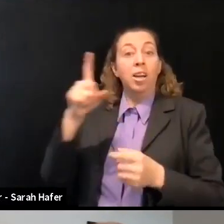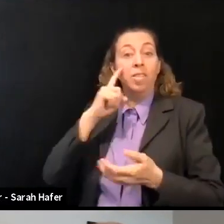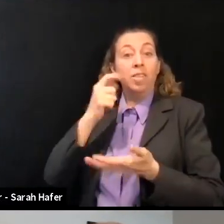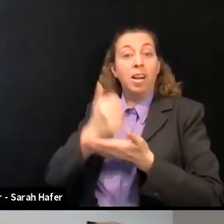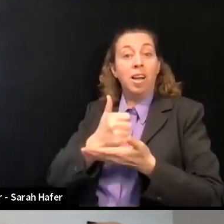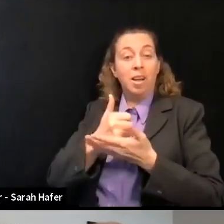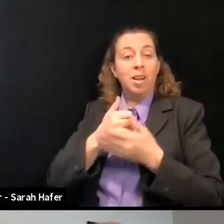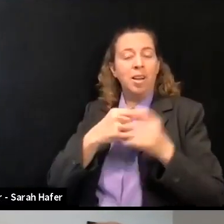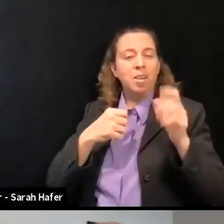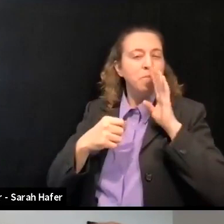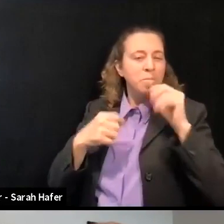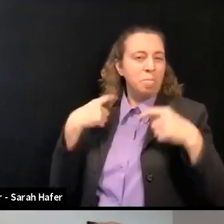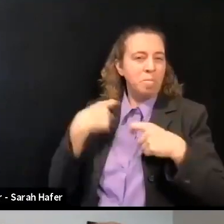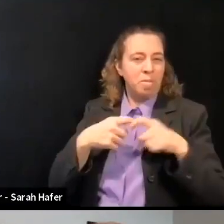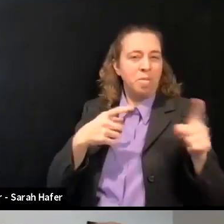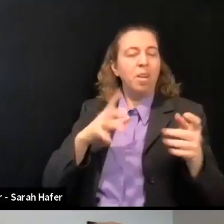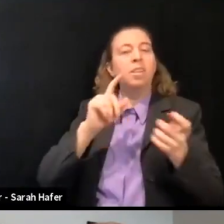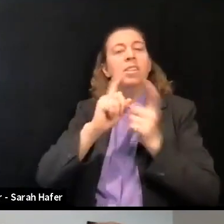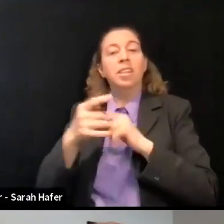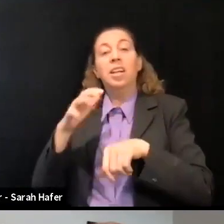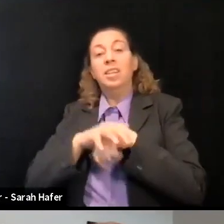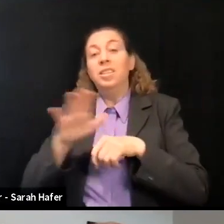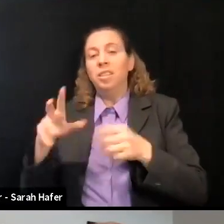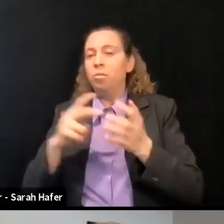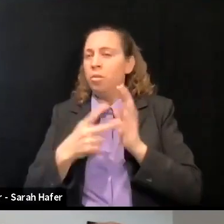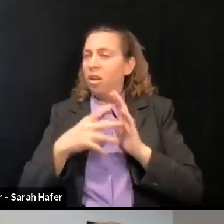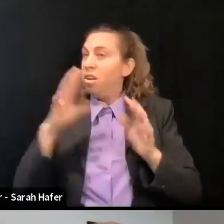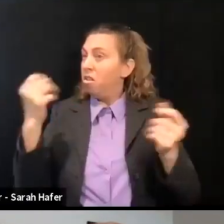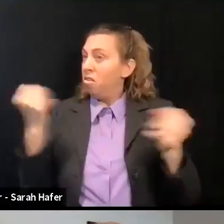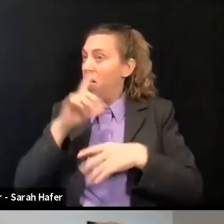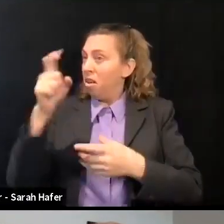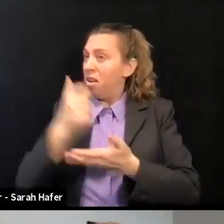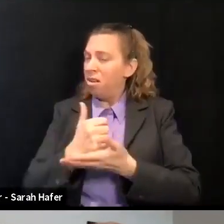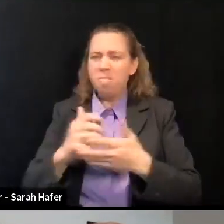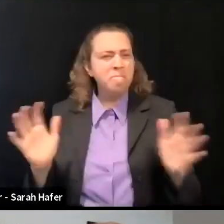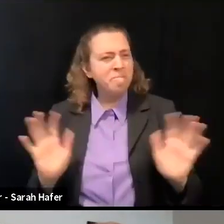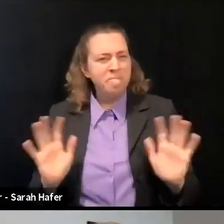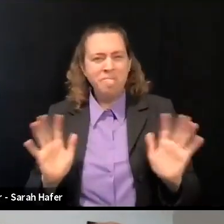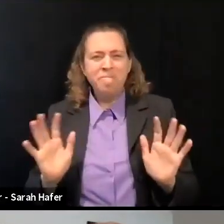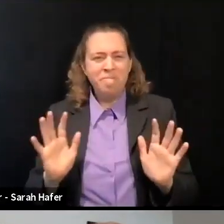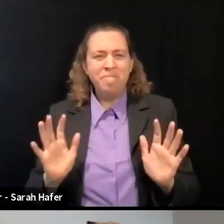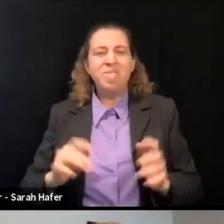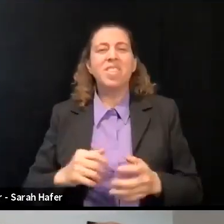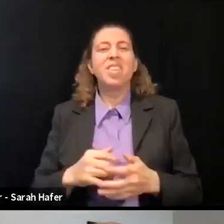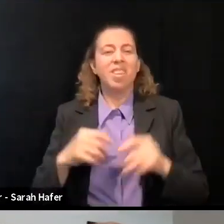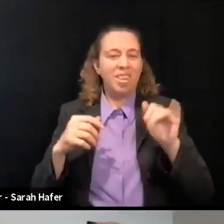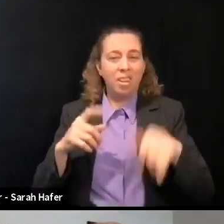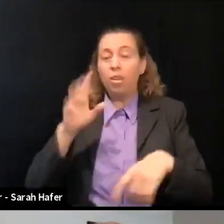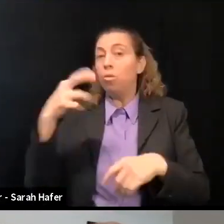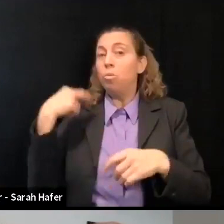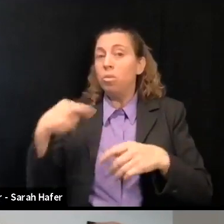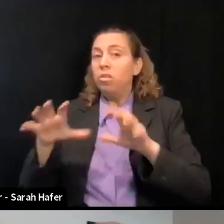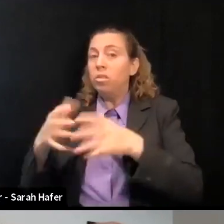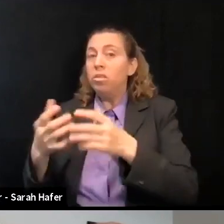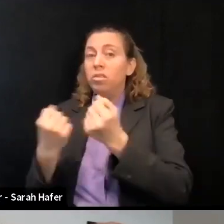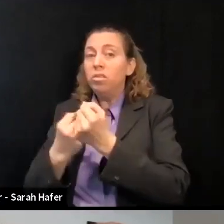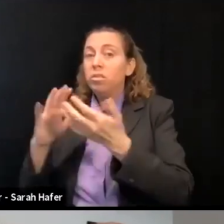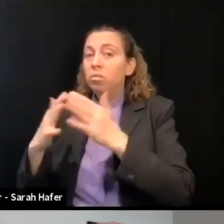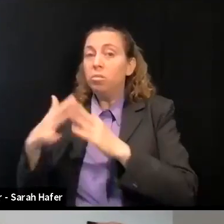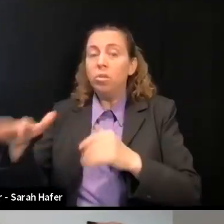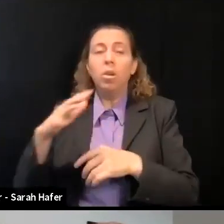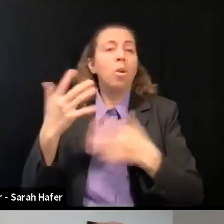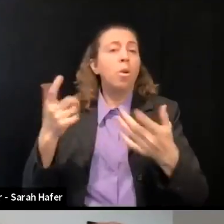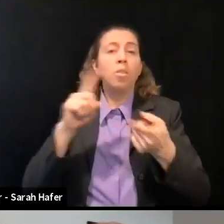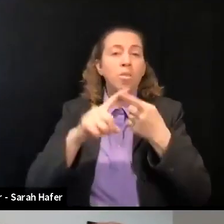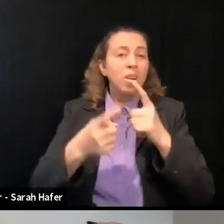ask for help and seek out support either from faith-based organizations or community leaders or friends or people that can be there